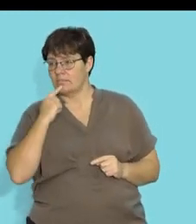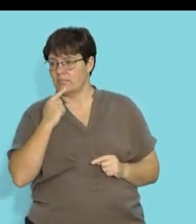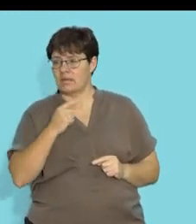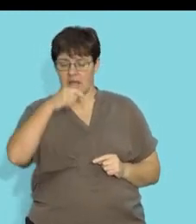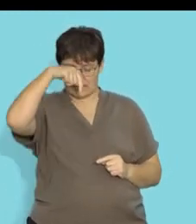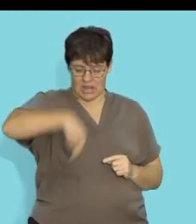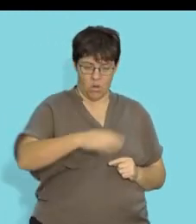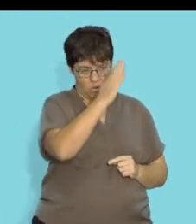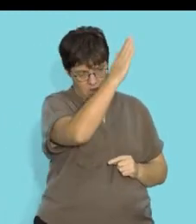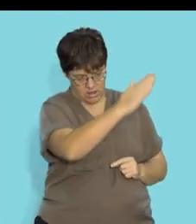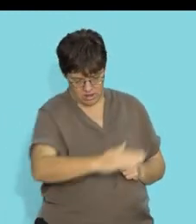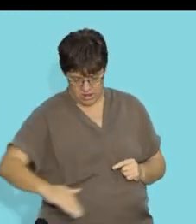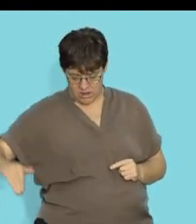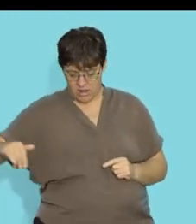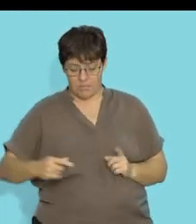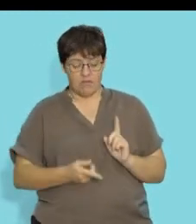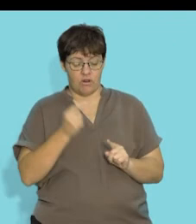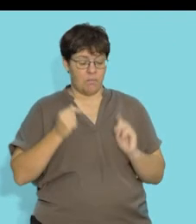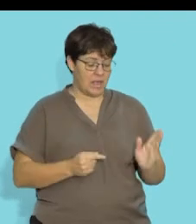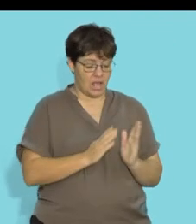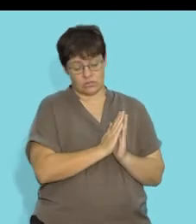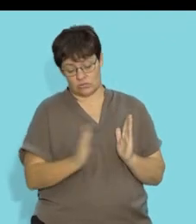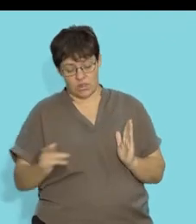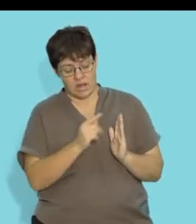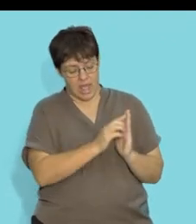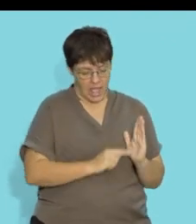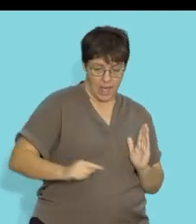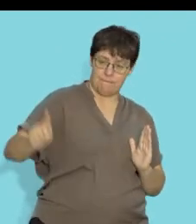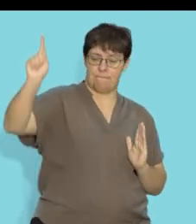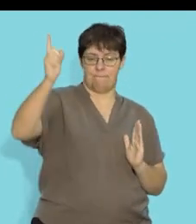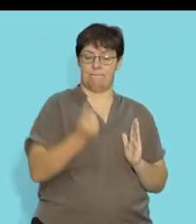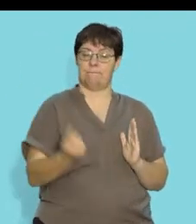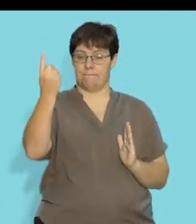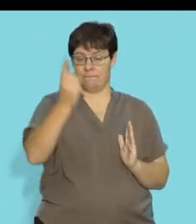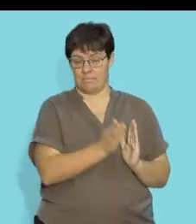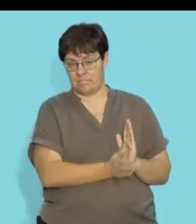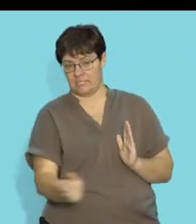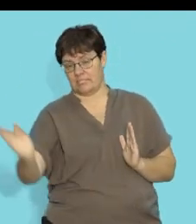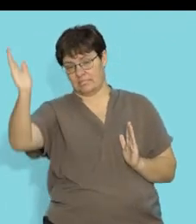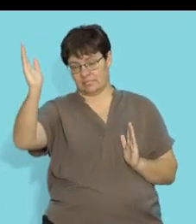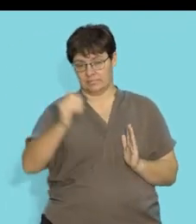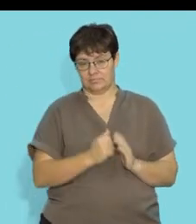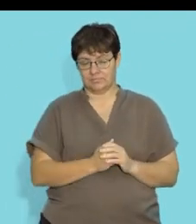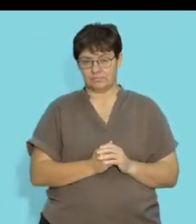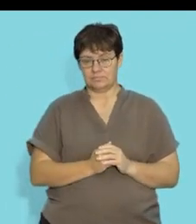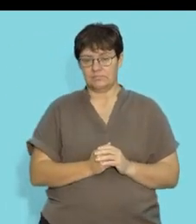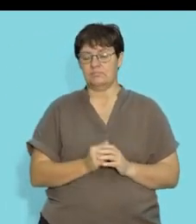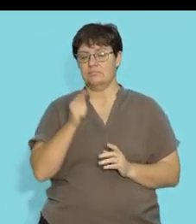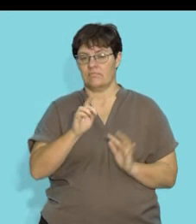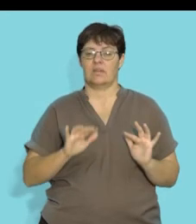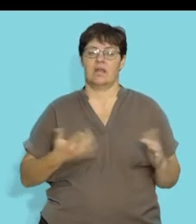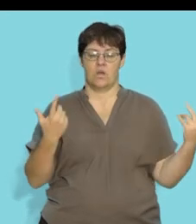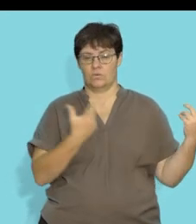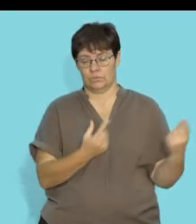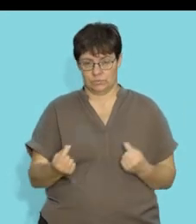right, you can see the graph is going down. If I move from here to that side, you can see the graph is going